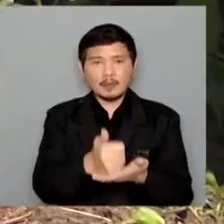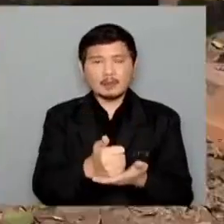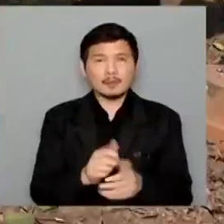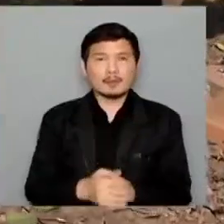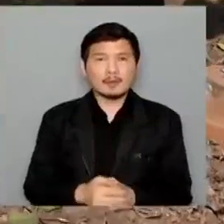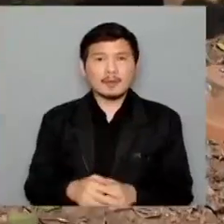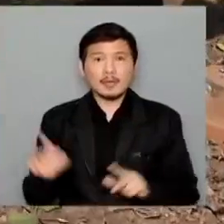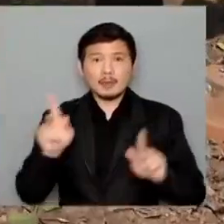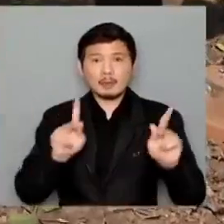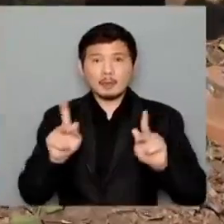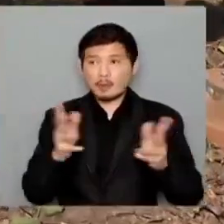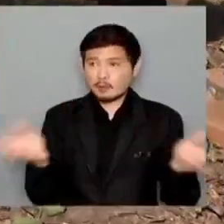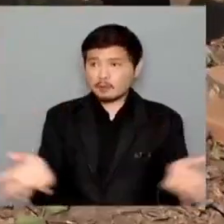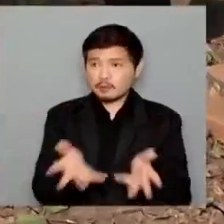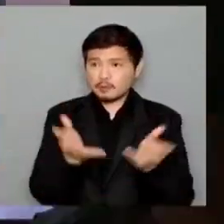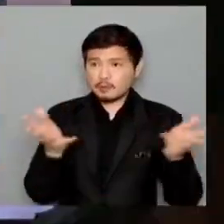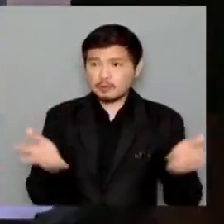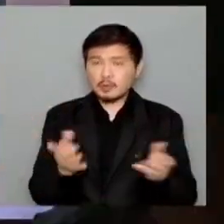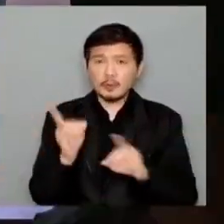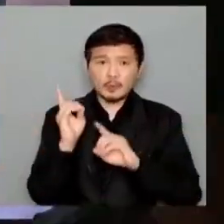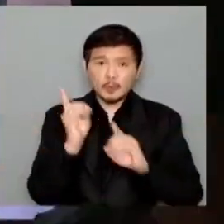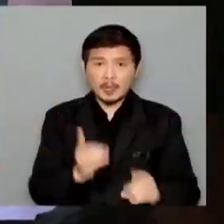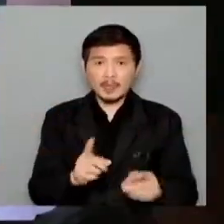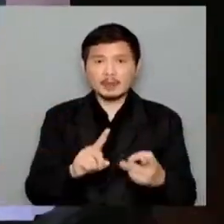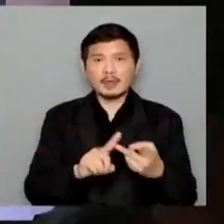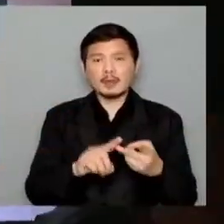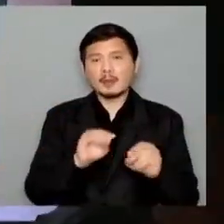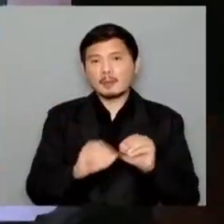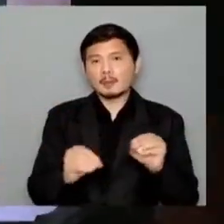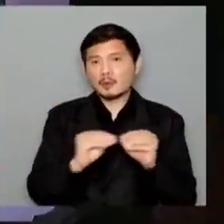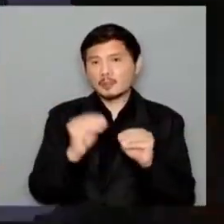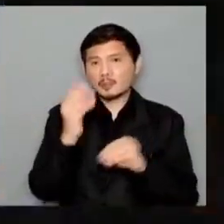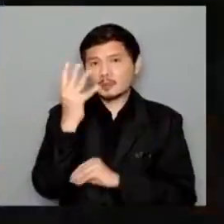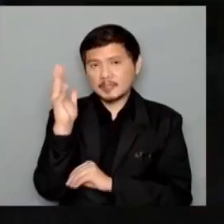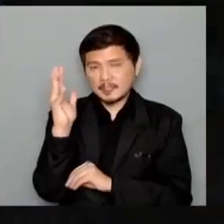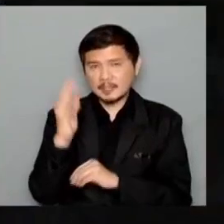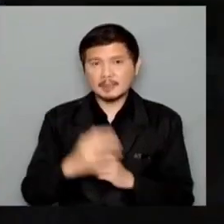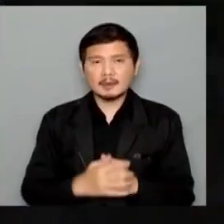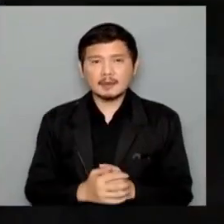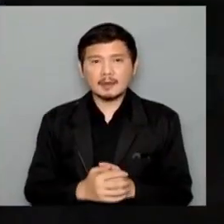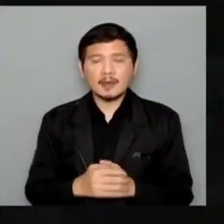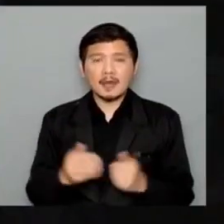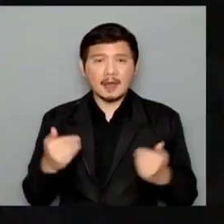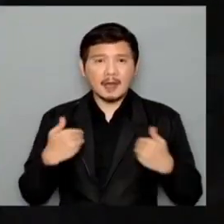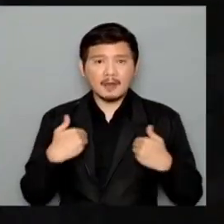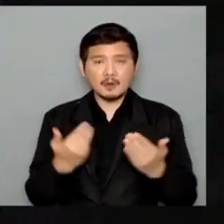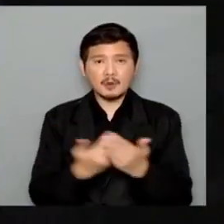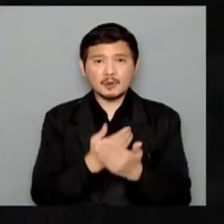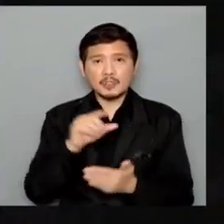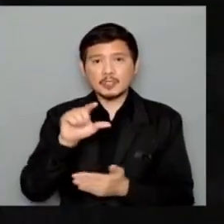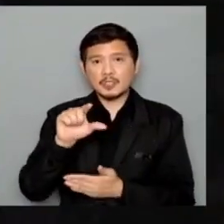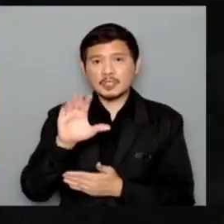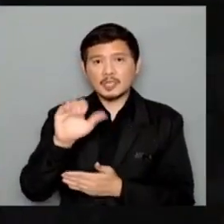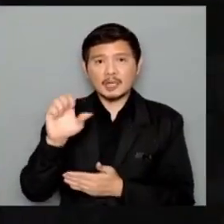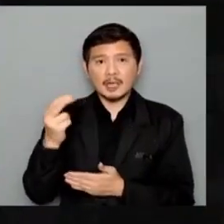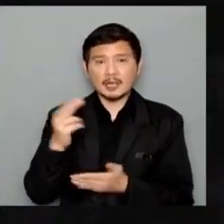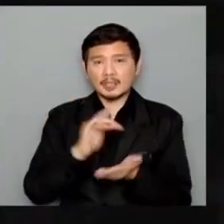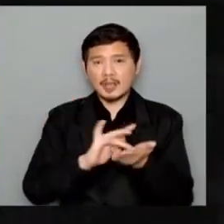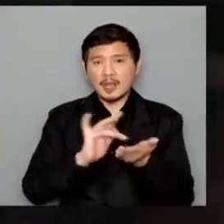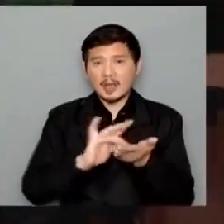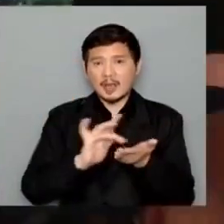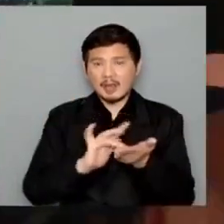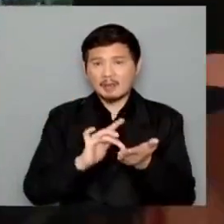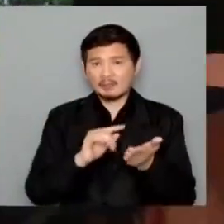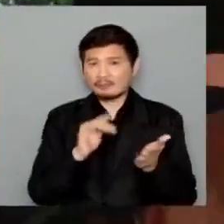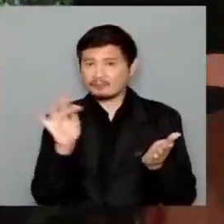and participate in planting more trees through the G-Forest, one of the newest features in the GCash app. This is a